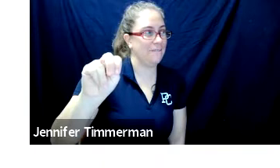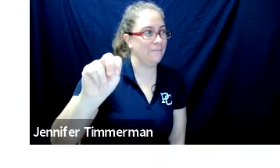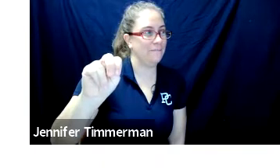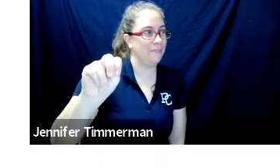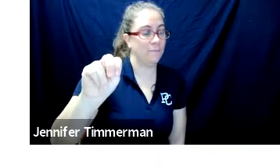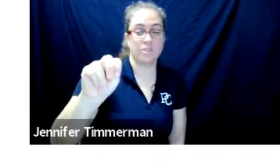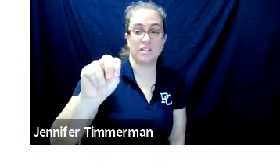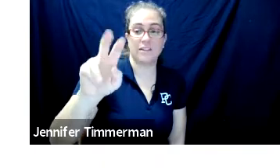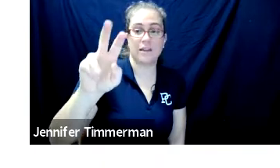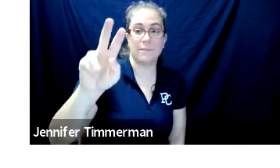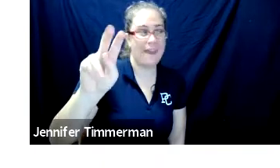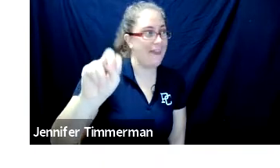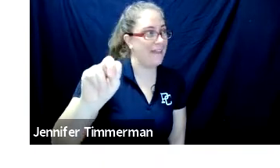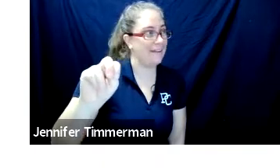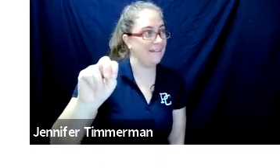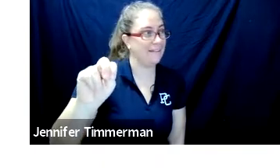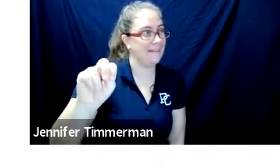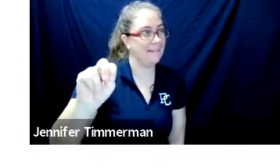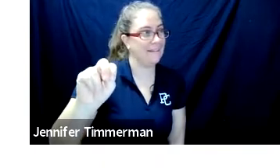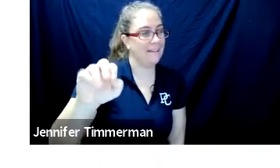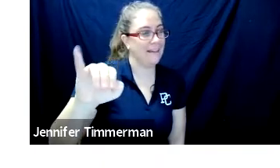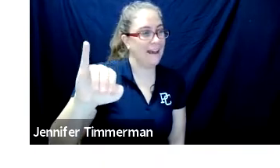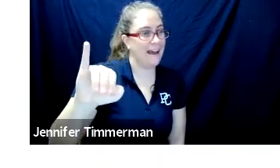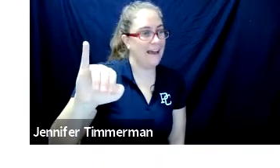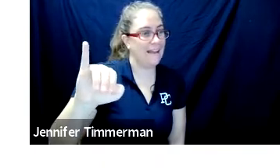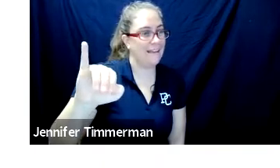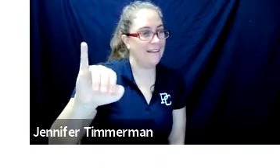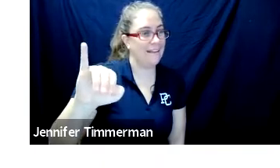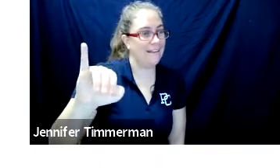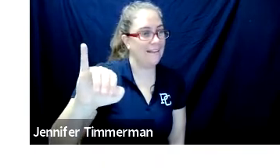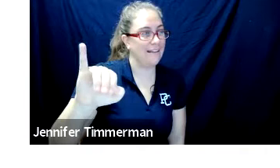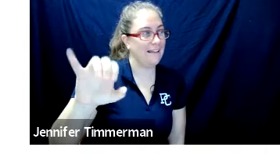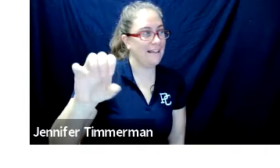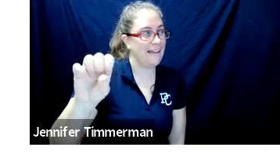N. I'm going to just lift that up. N, I,